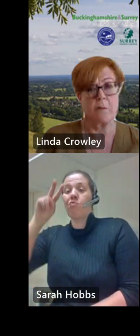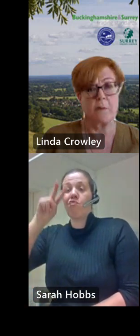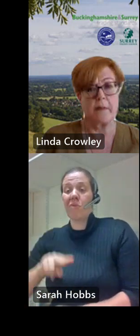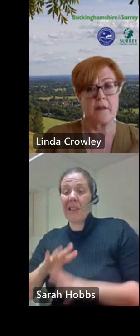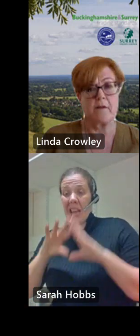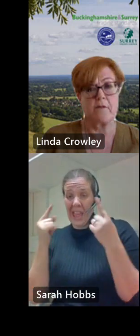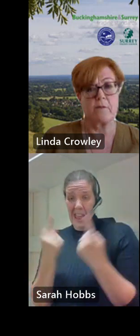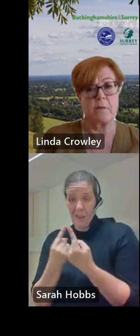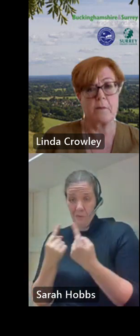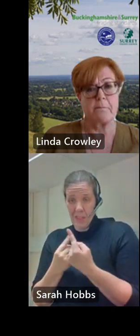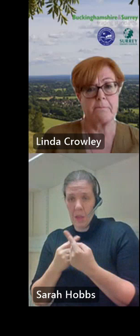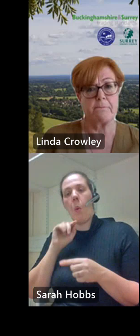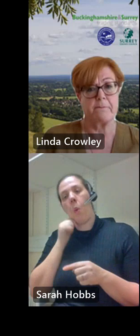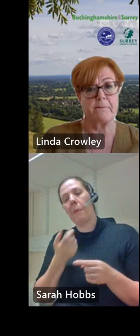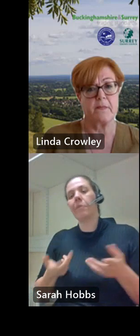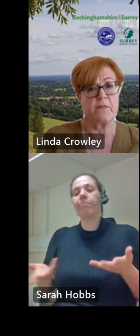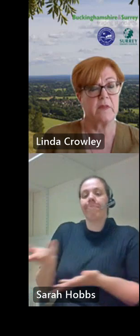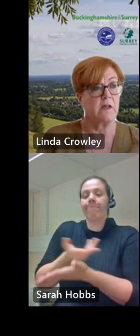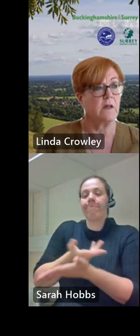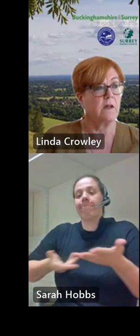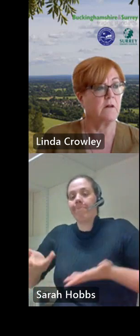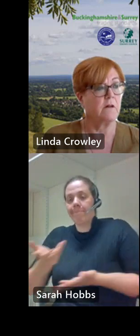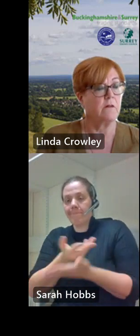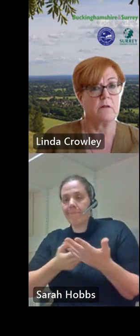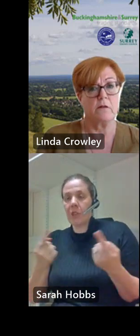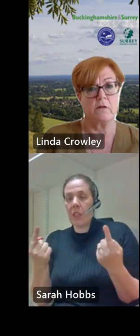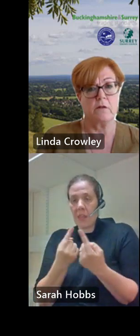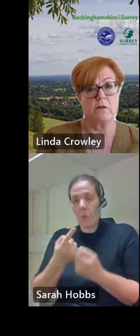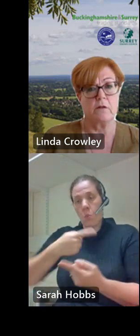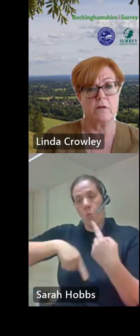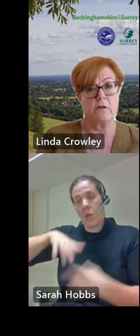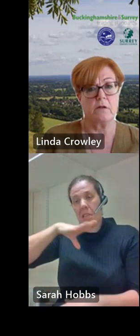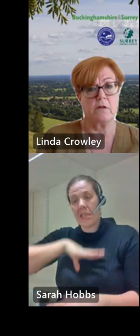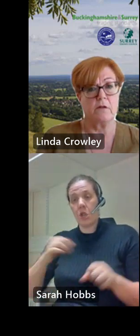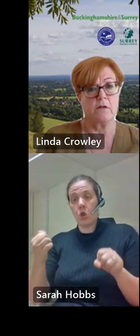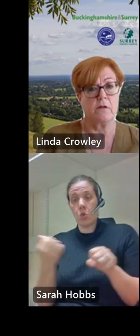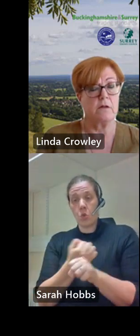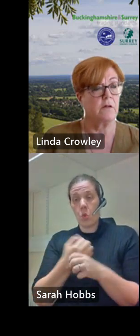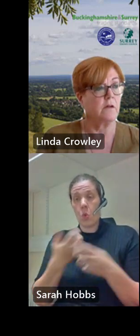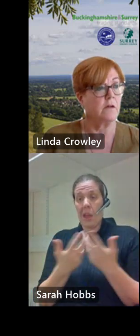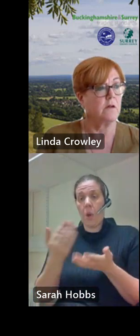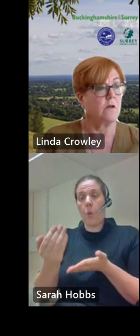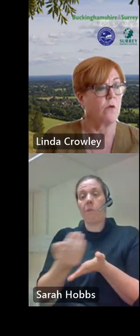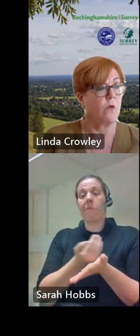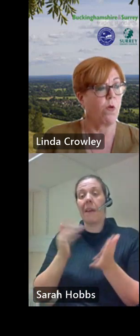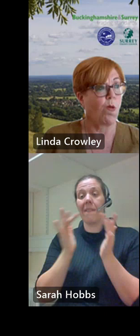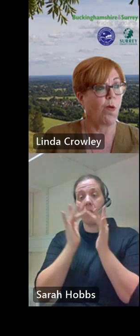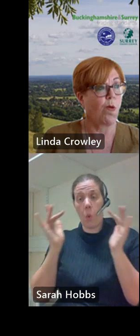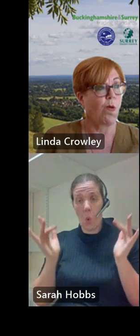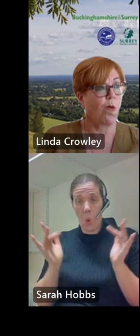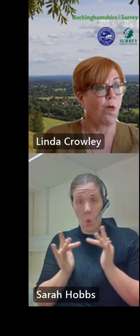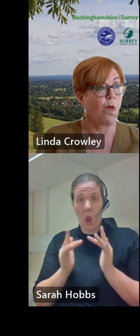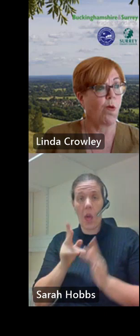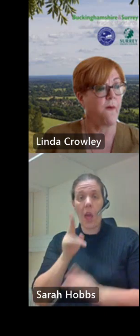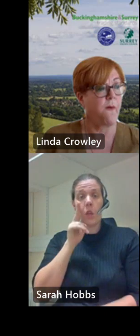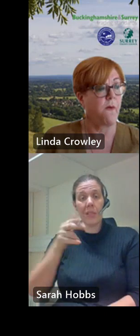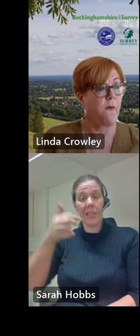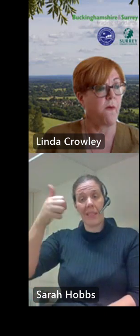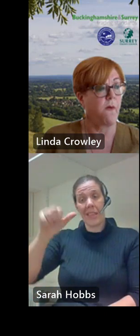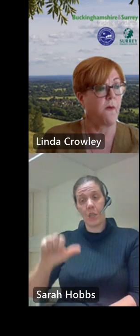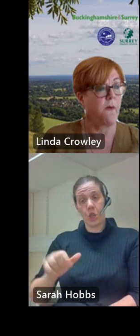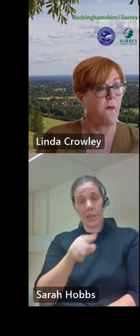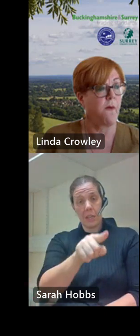I'm going to be talking to you about the things that we all need to be doing to keep ourselves safe online. And you can see the agenda that we're talking about. So